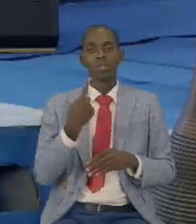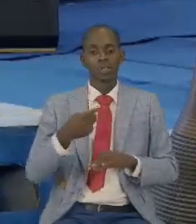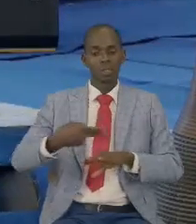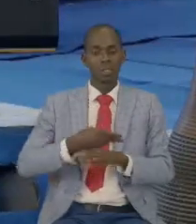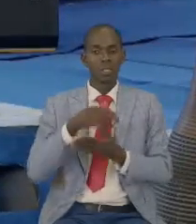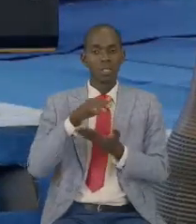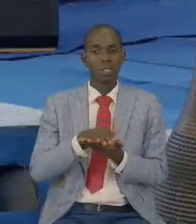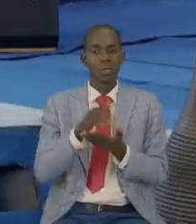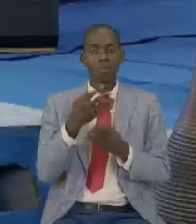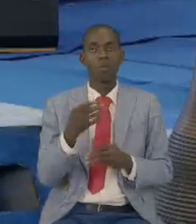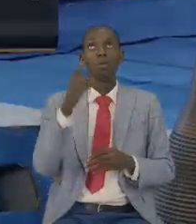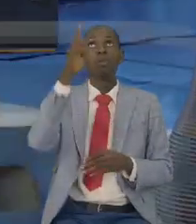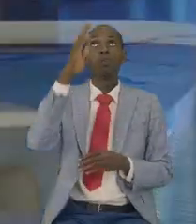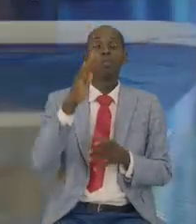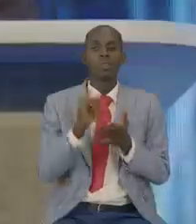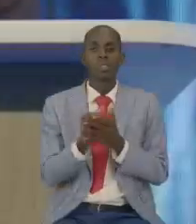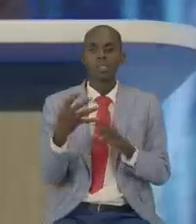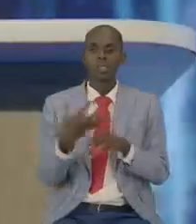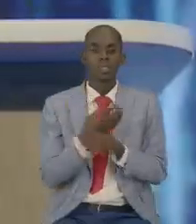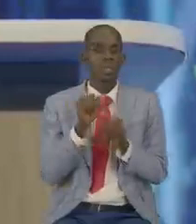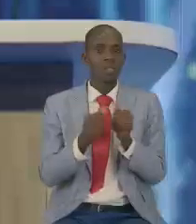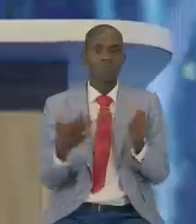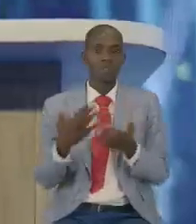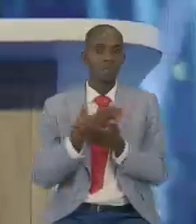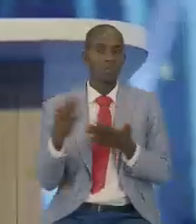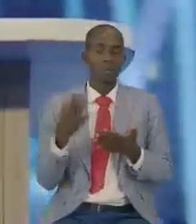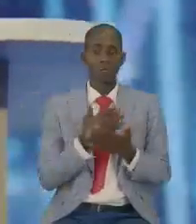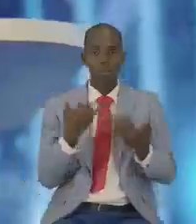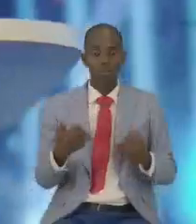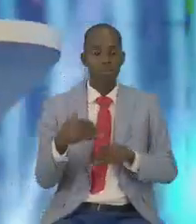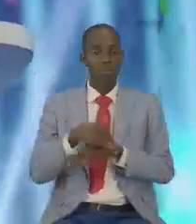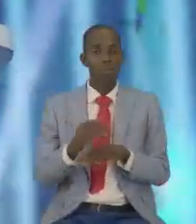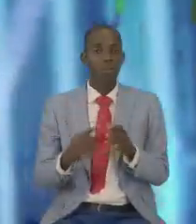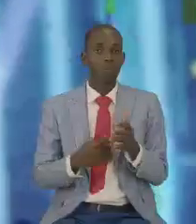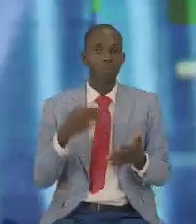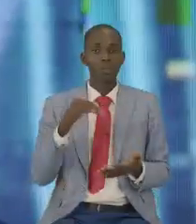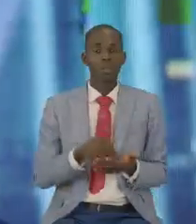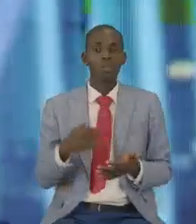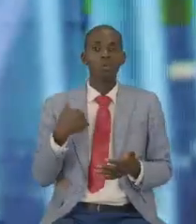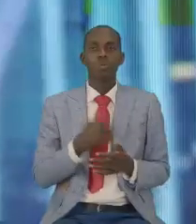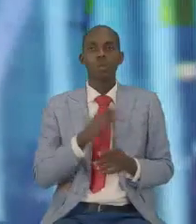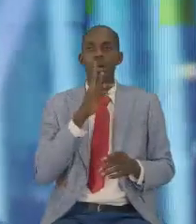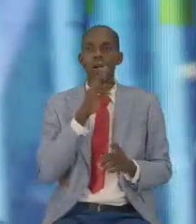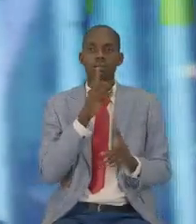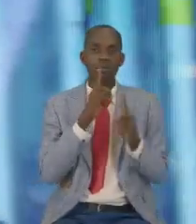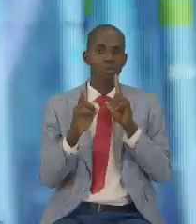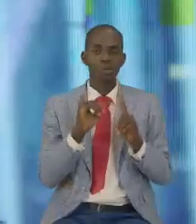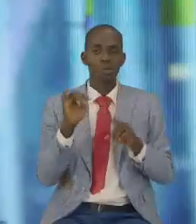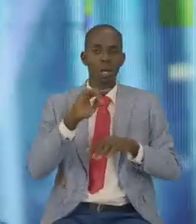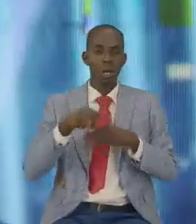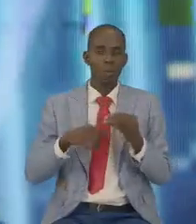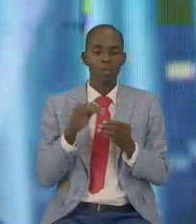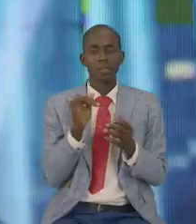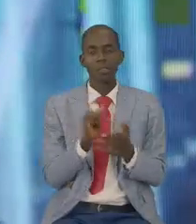And tonight, once again, we're talking about that Lamb, the Lamb for your freedom,